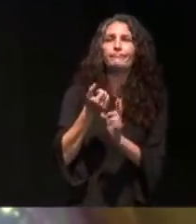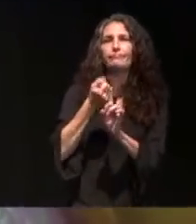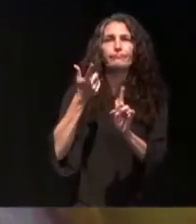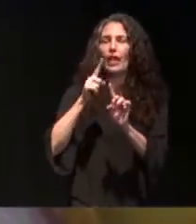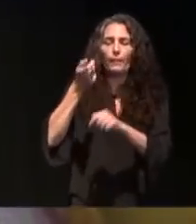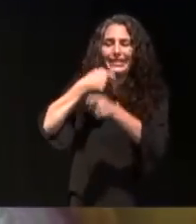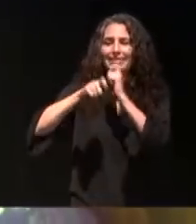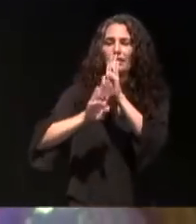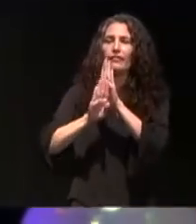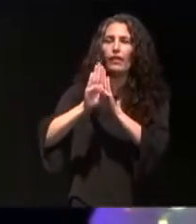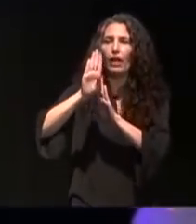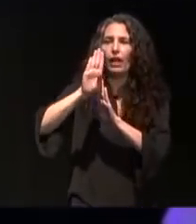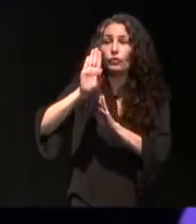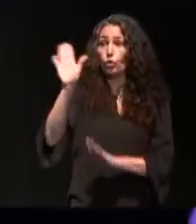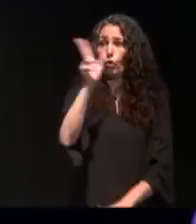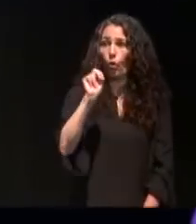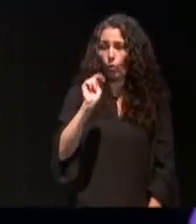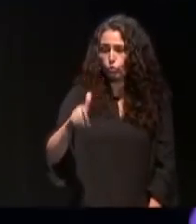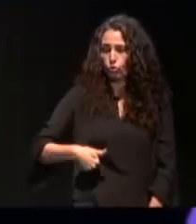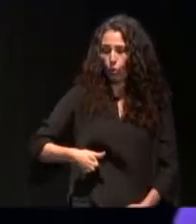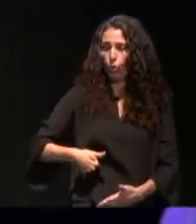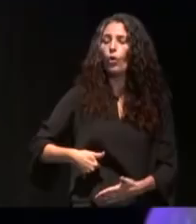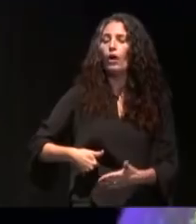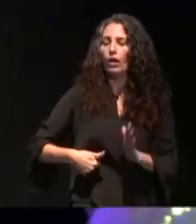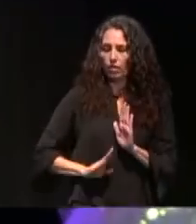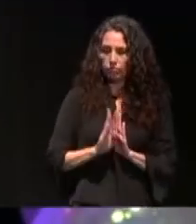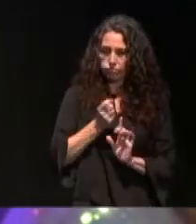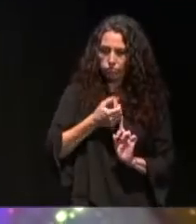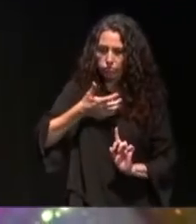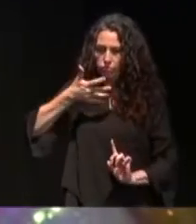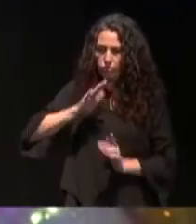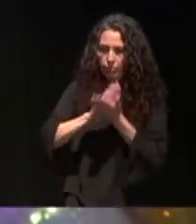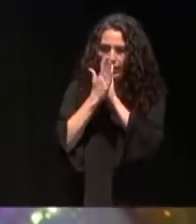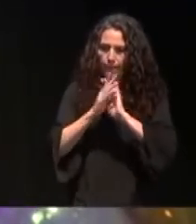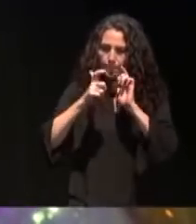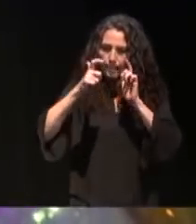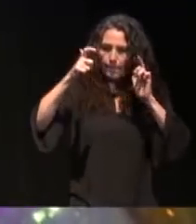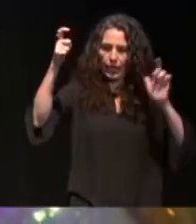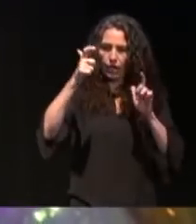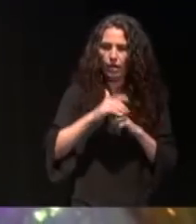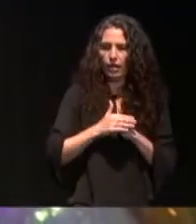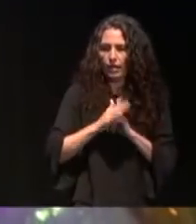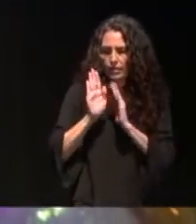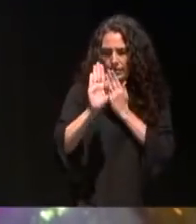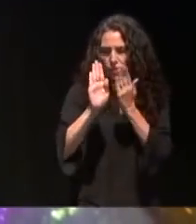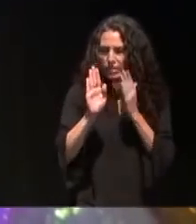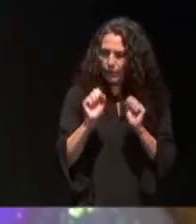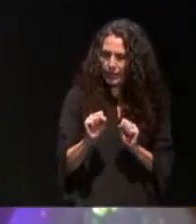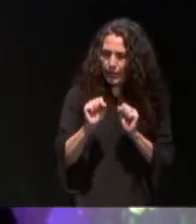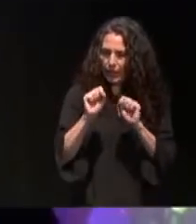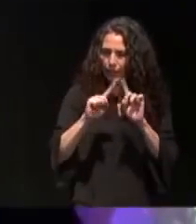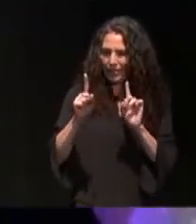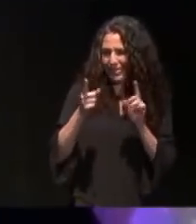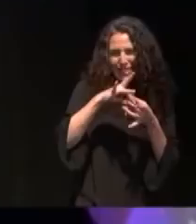unfolds. It's your own soul that evolves. You as a living soul, you evolve to become greater dimensions and greater possibilities of yourself. But the soul is already,